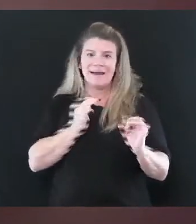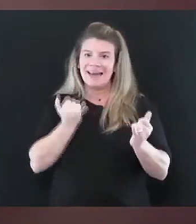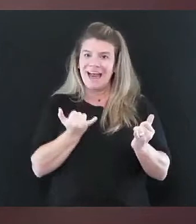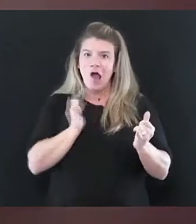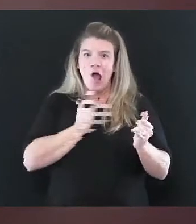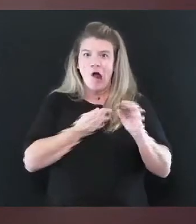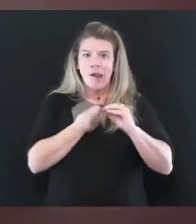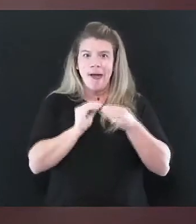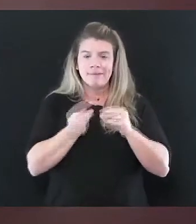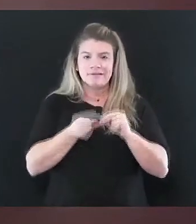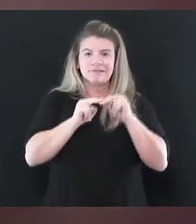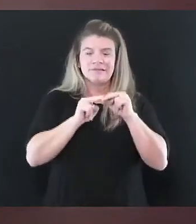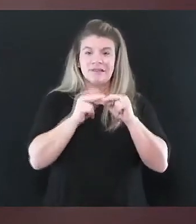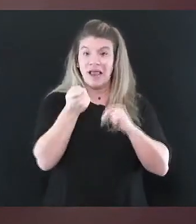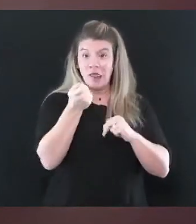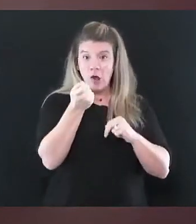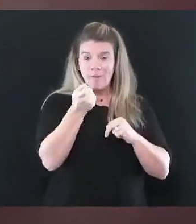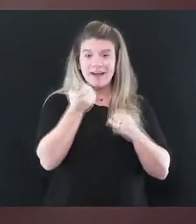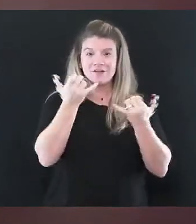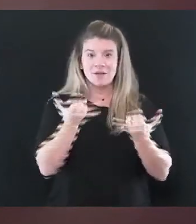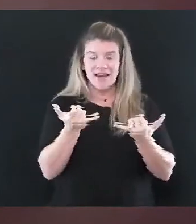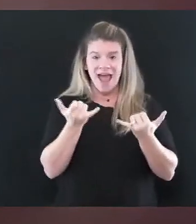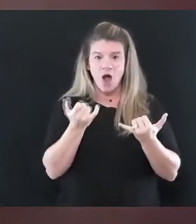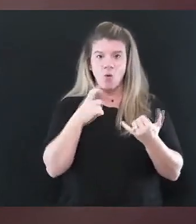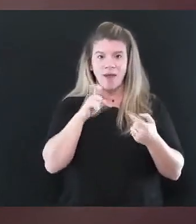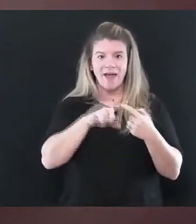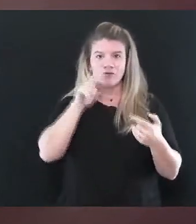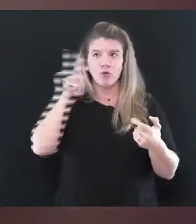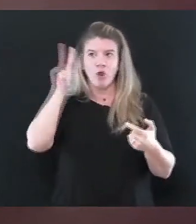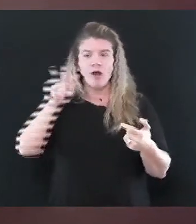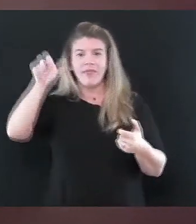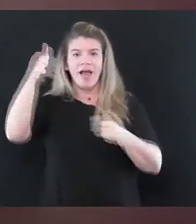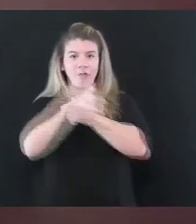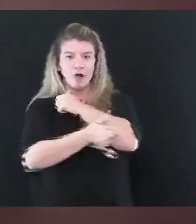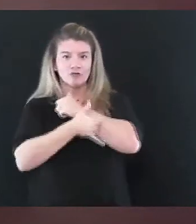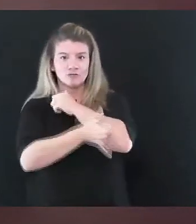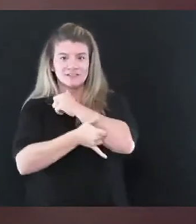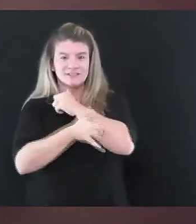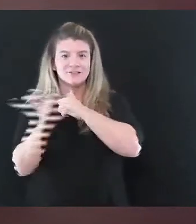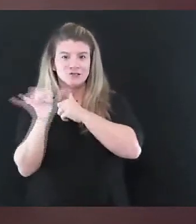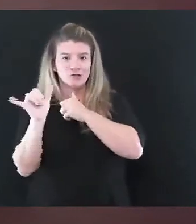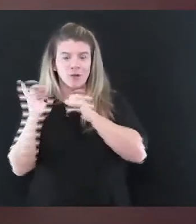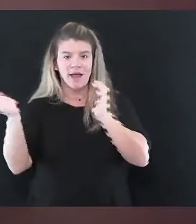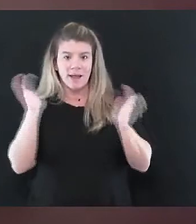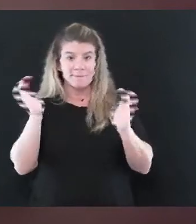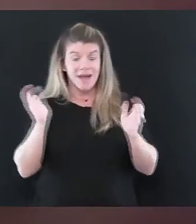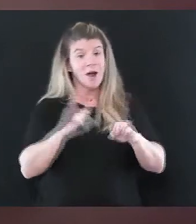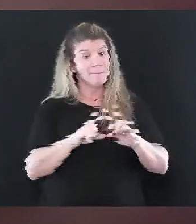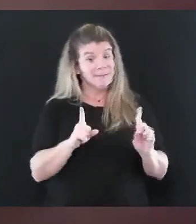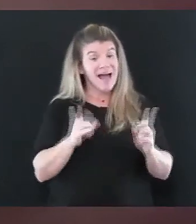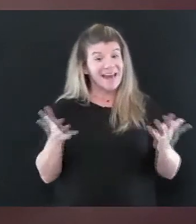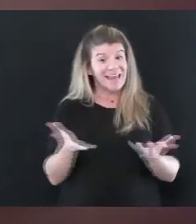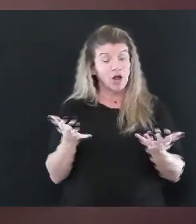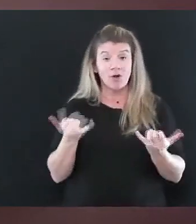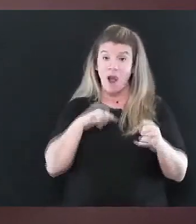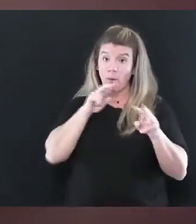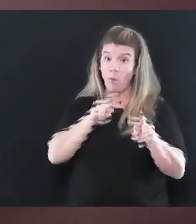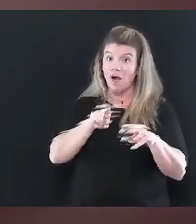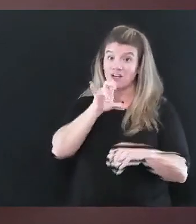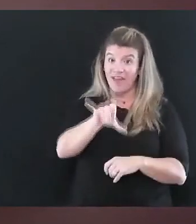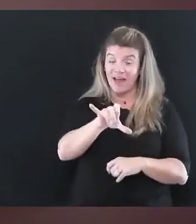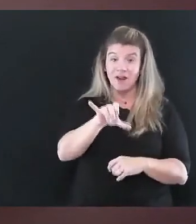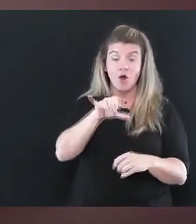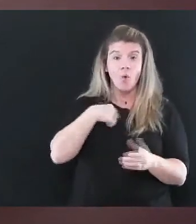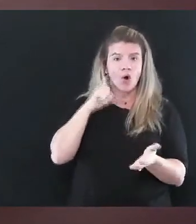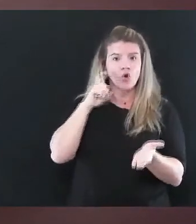up again. And again, this is what we're seeing around the rest of the country as well, but it is concerning. And we are also